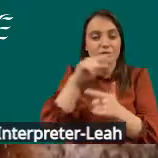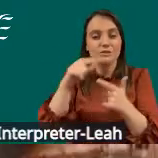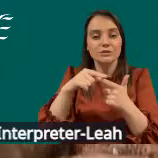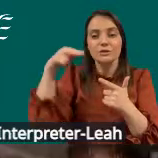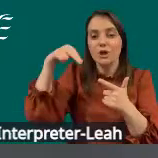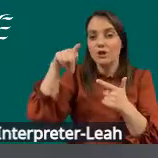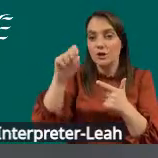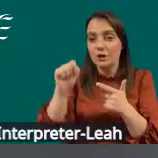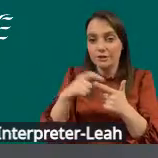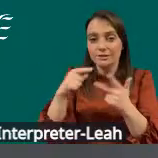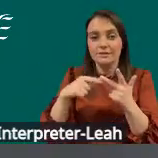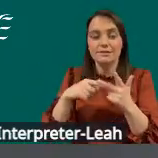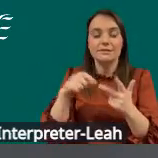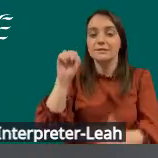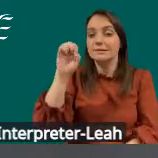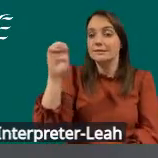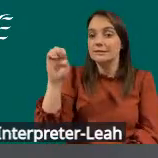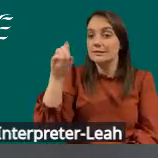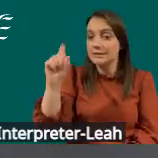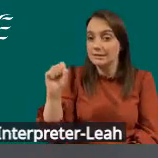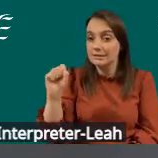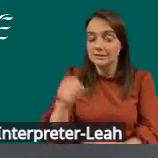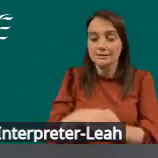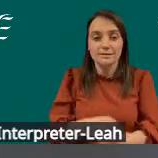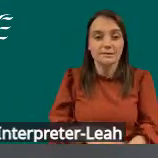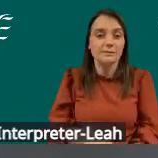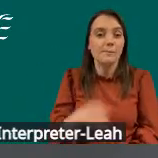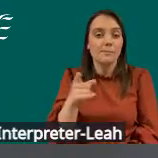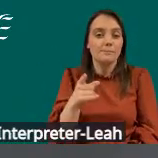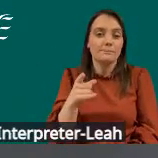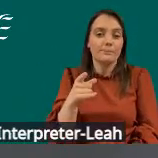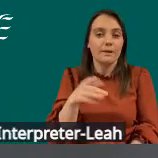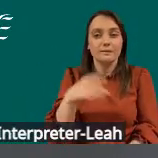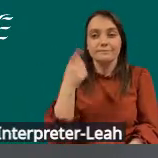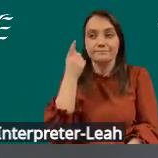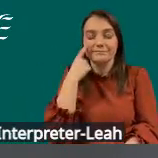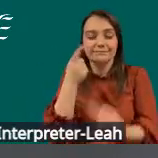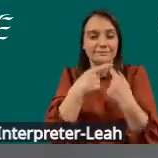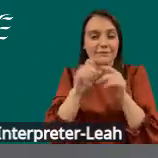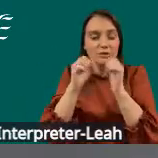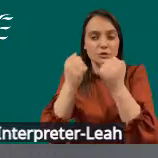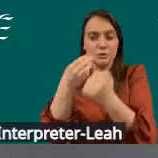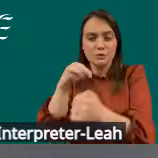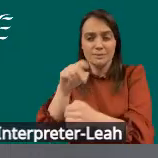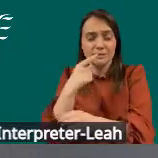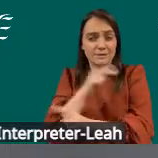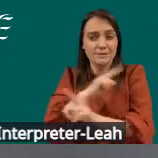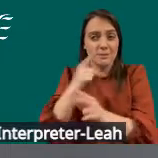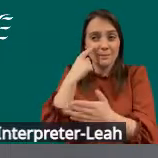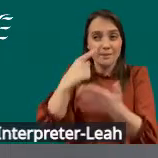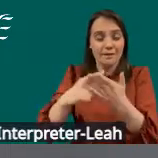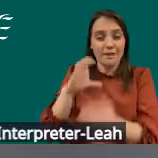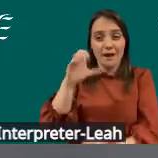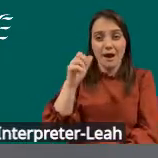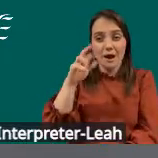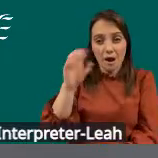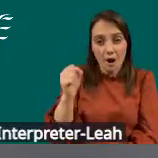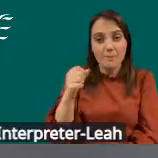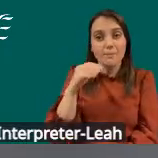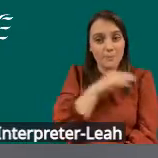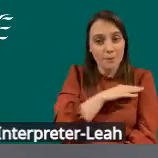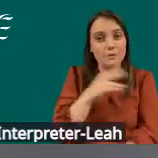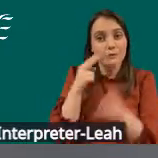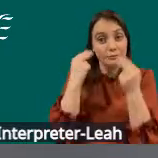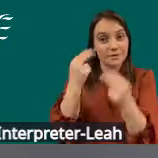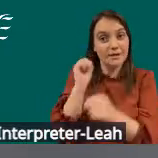plan. Despite what current fads tell us, don't forget about our carbs for your energy, for fibre, and